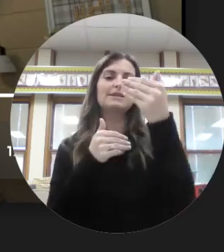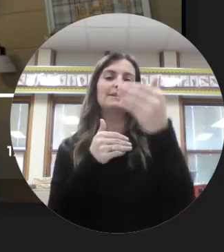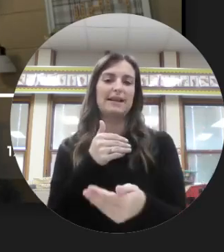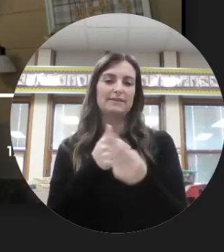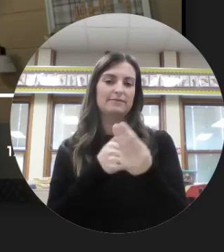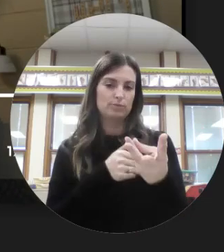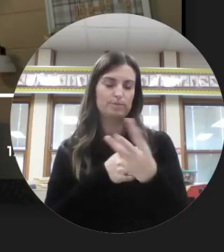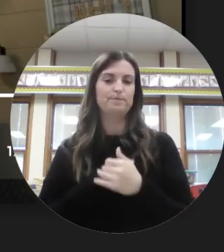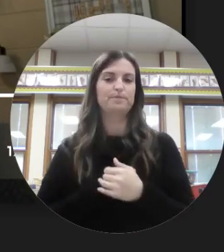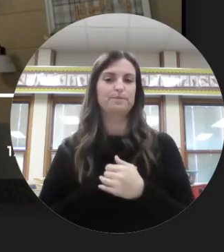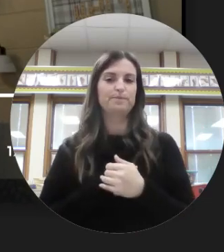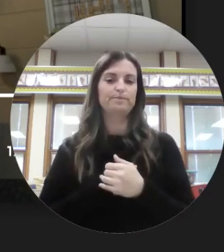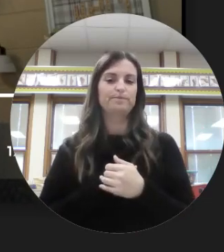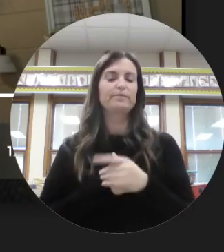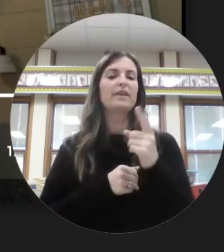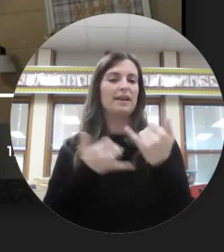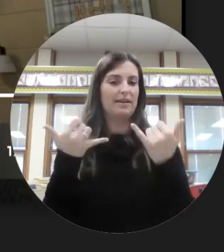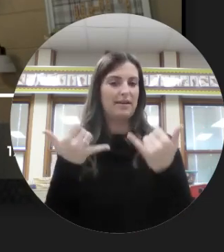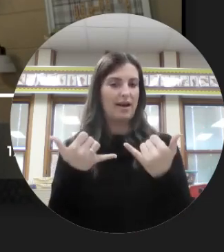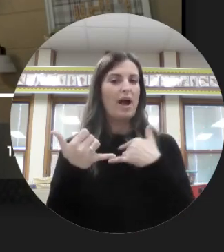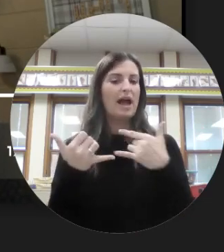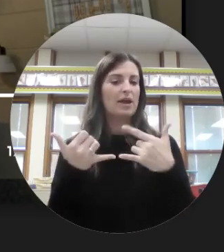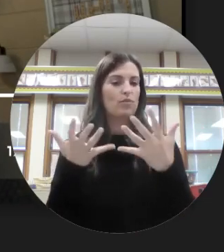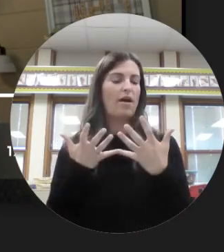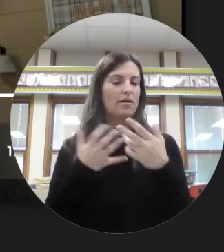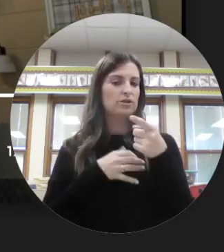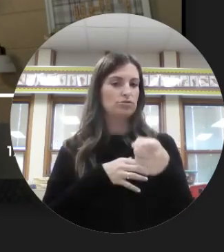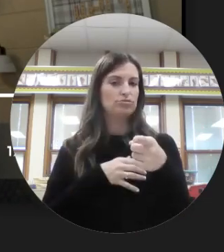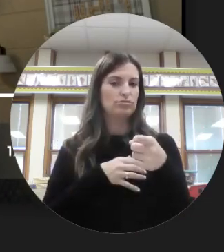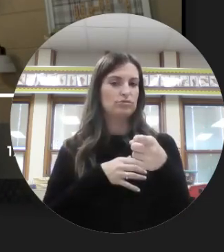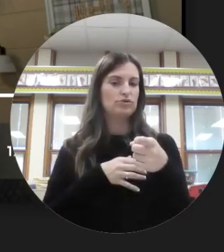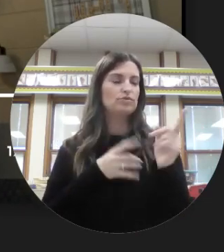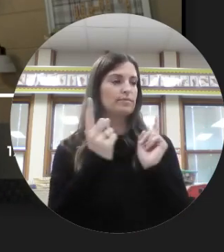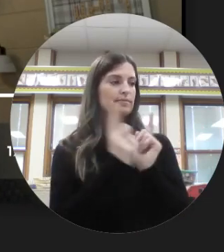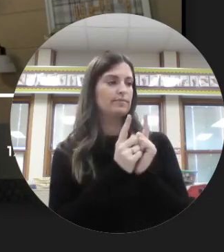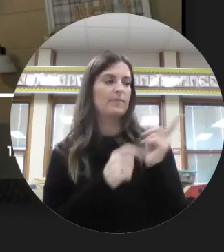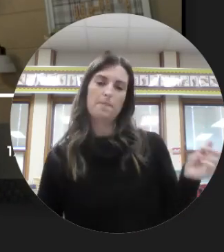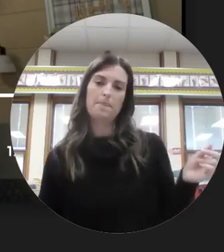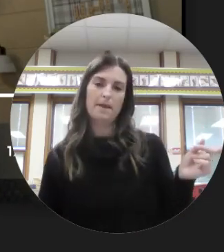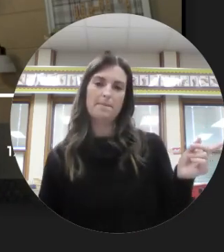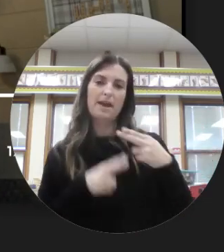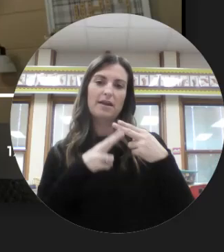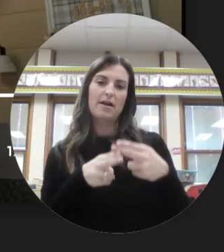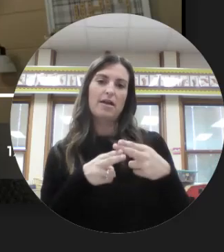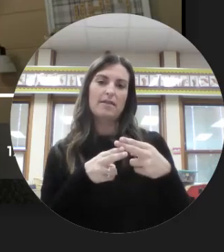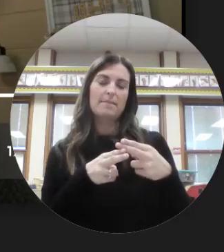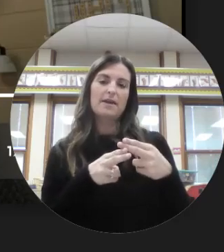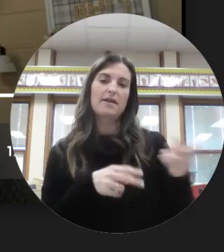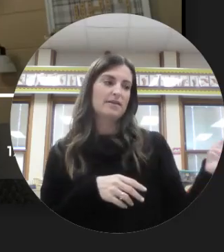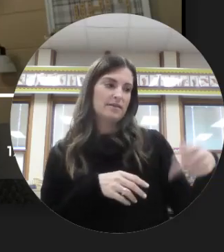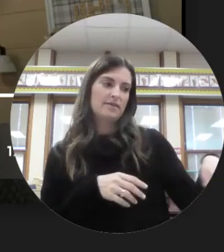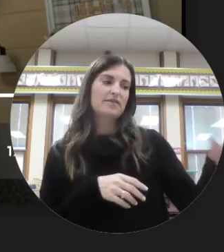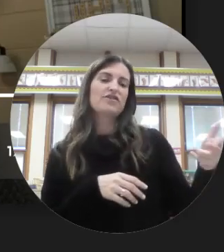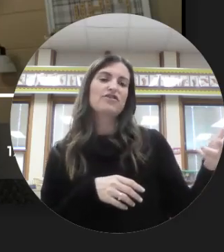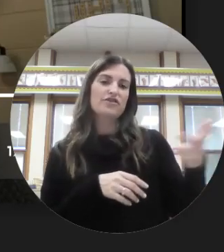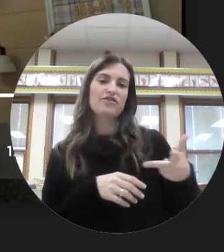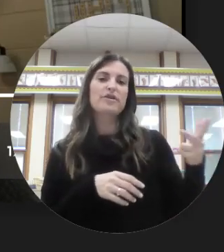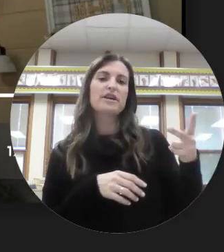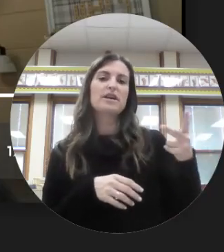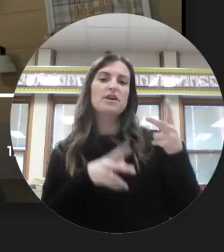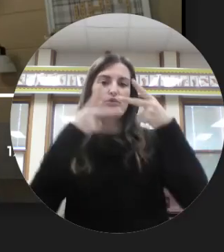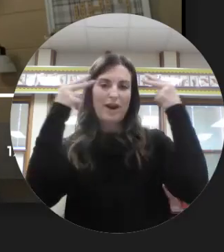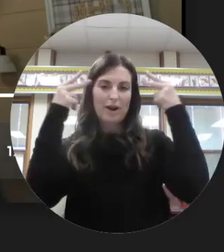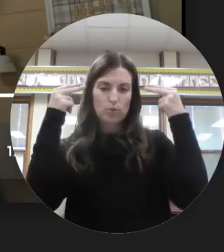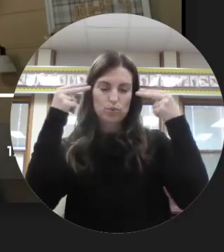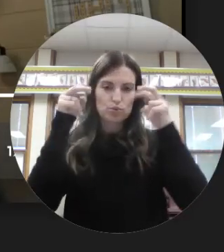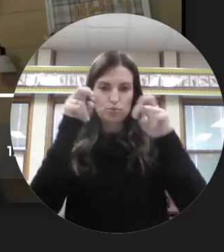need. And there they are now. I'd like you all to meet Bumpkin, Lumpkin, and Rumpkin, but I call them the Fuzzy Bandits. 3 fat raccoons shuffled into